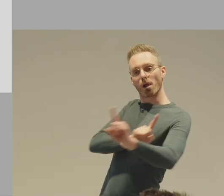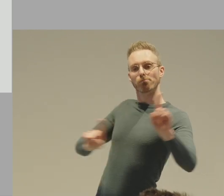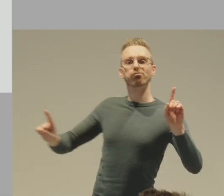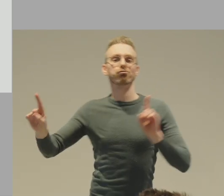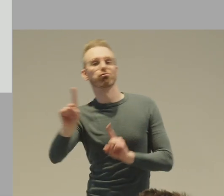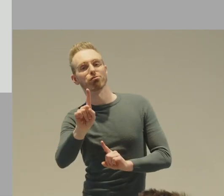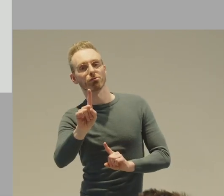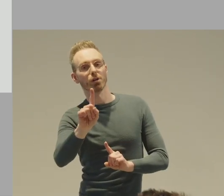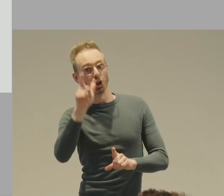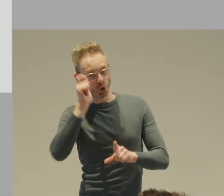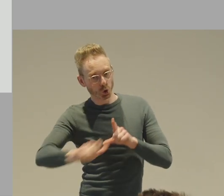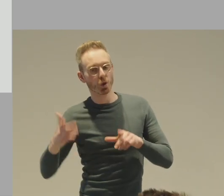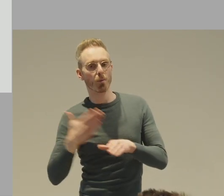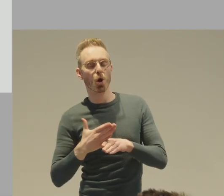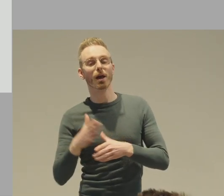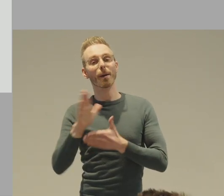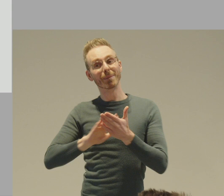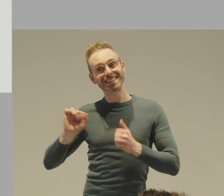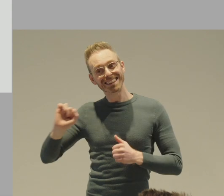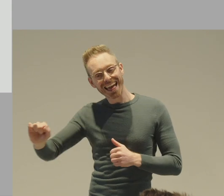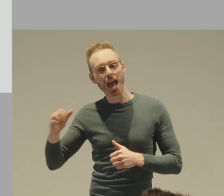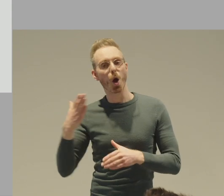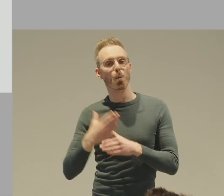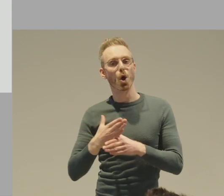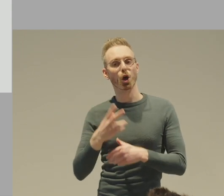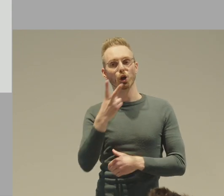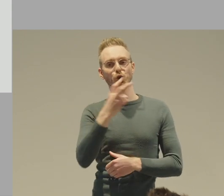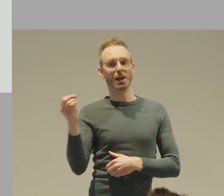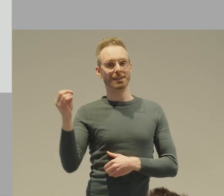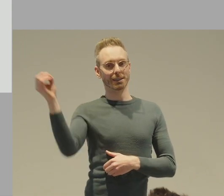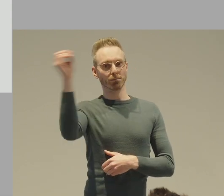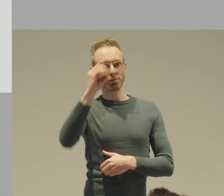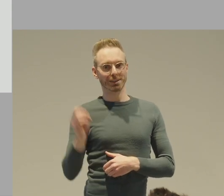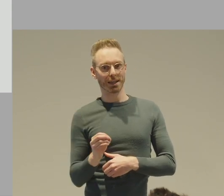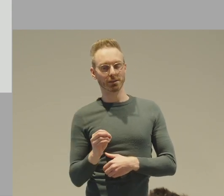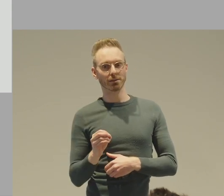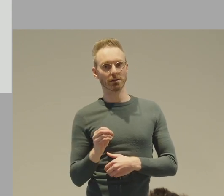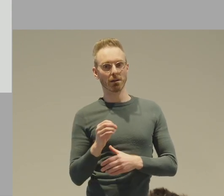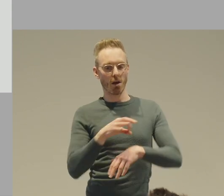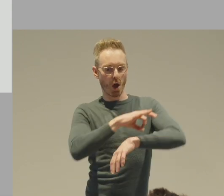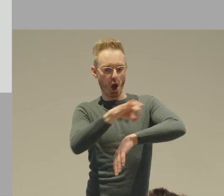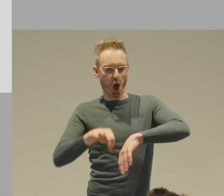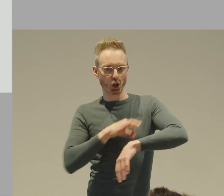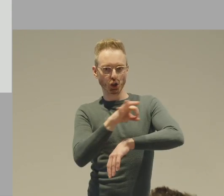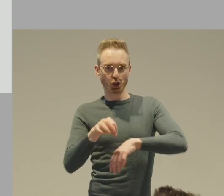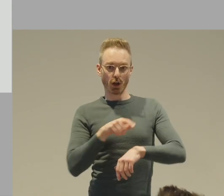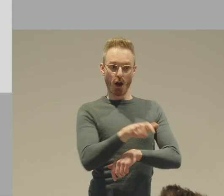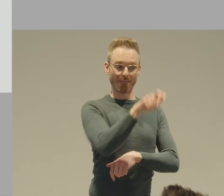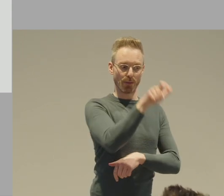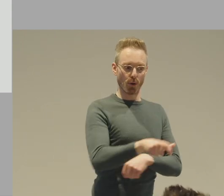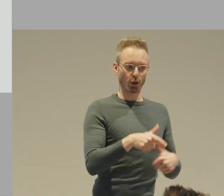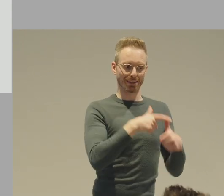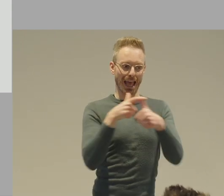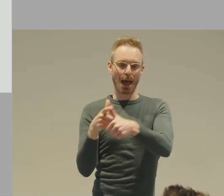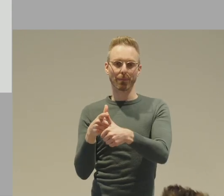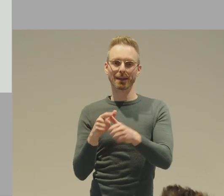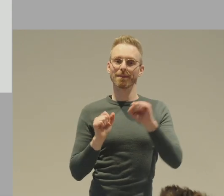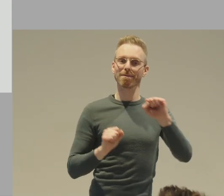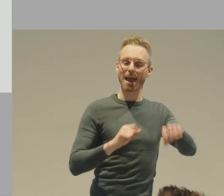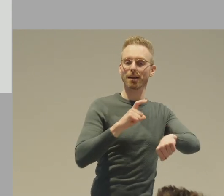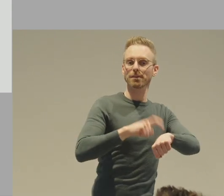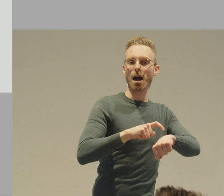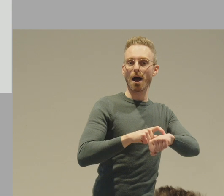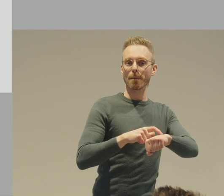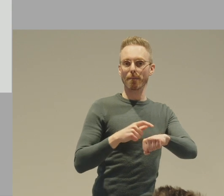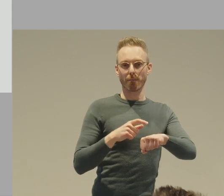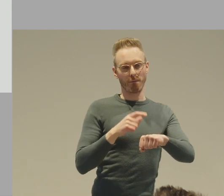hours covered for that task, right? Scenario 2, our customer has all the pupils' work, they keep the stack